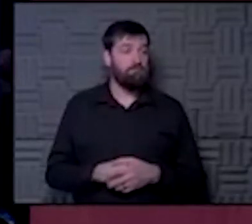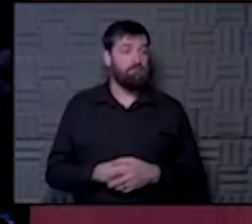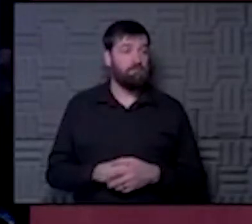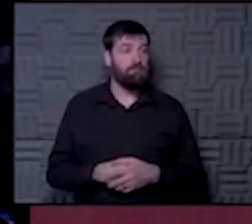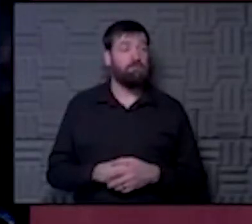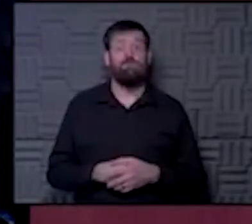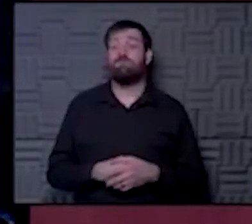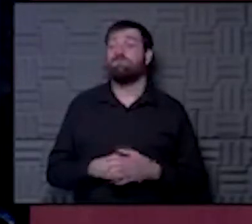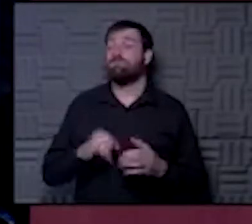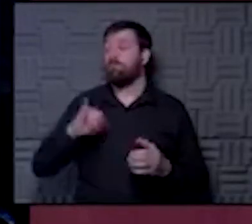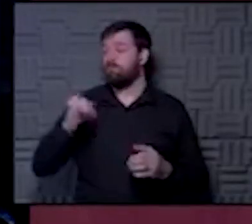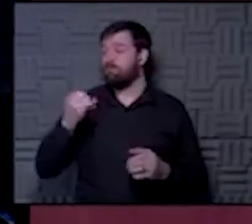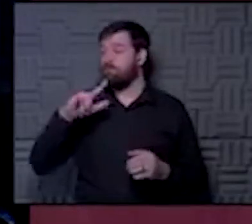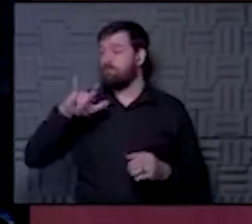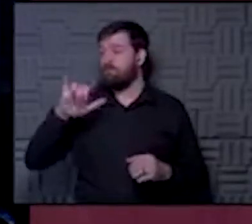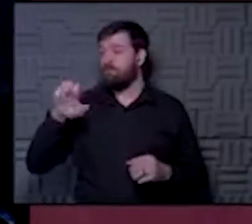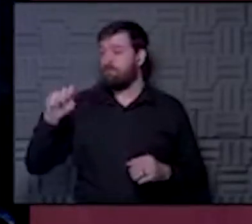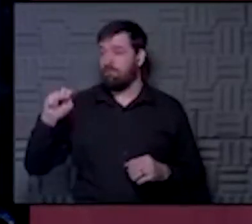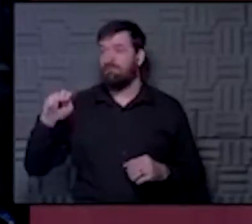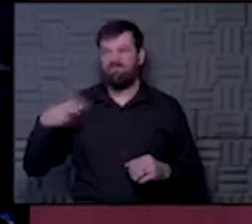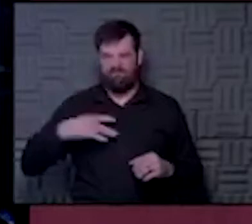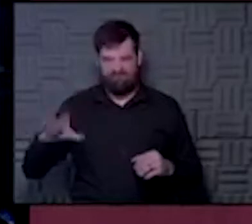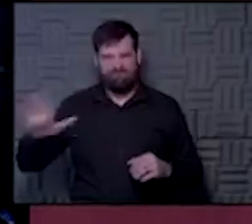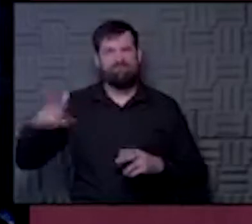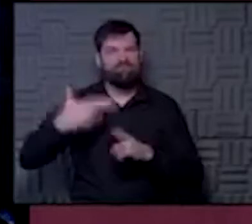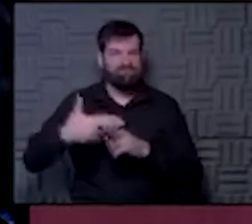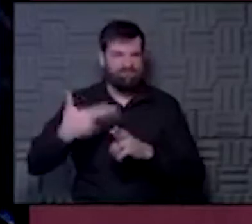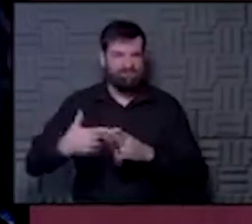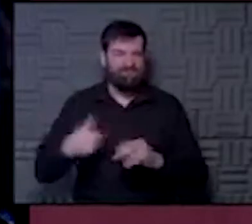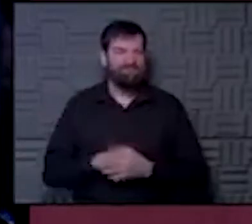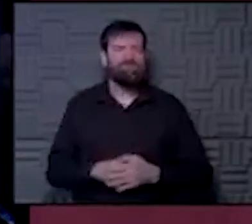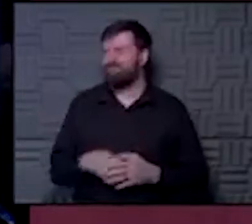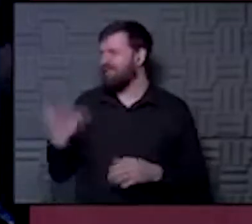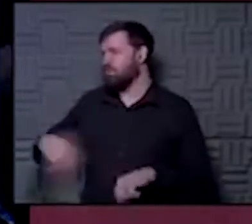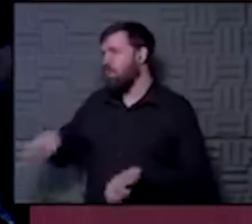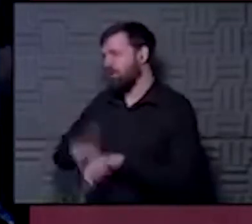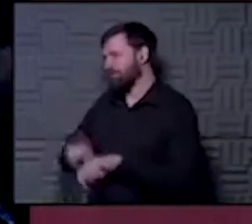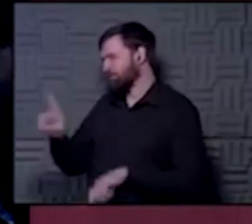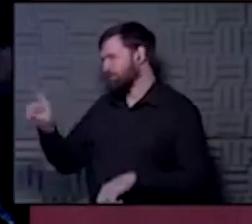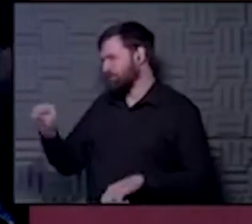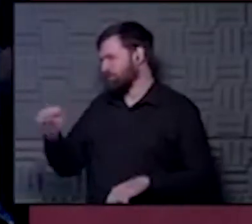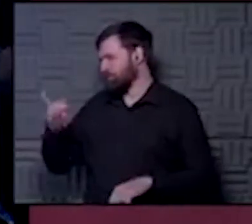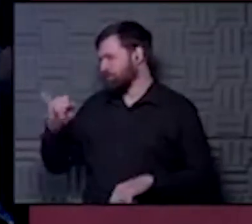Then I'm going to go with Jillian's question because I like her name. Jillian, of course you do, Jill.